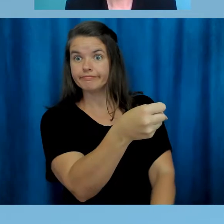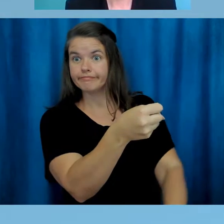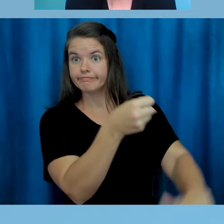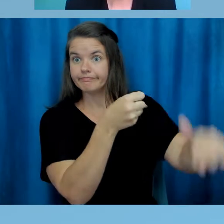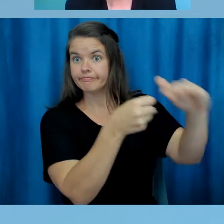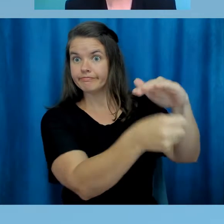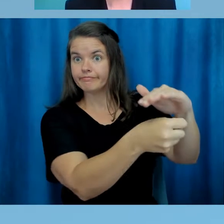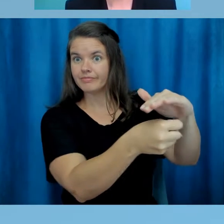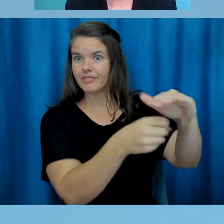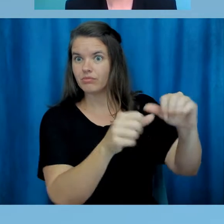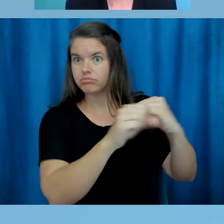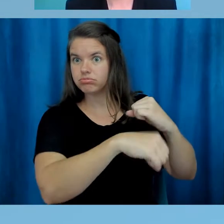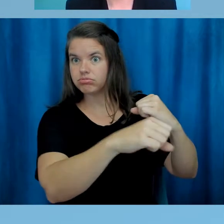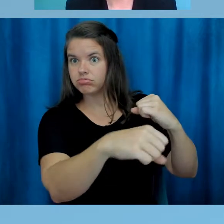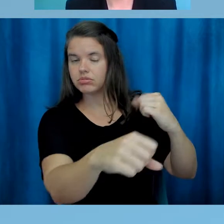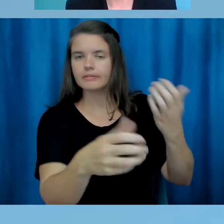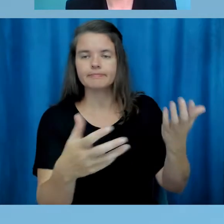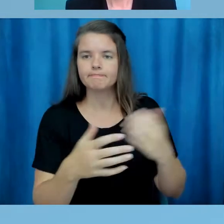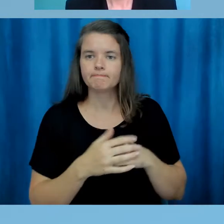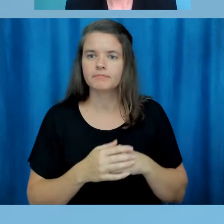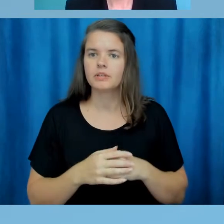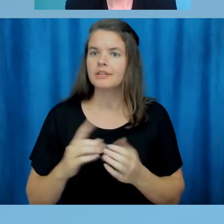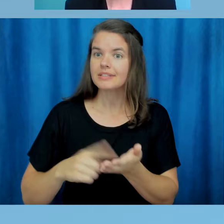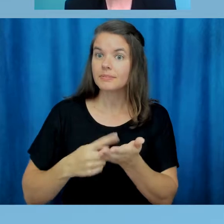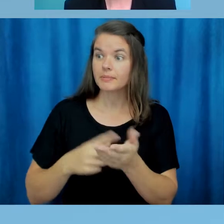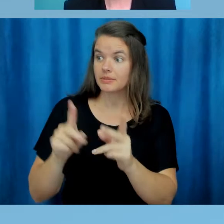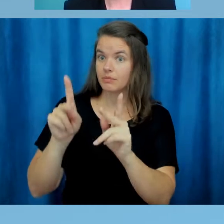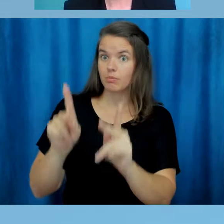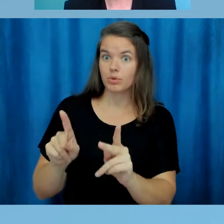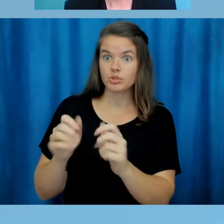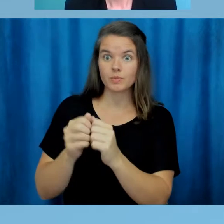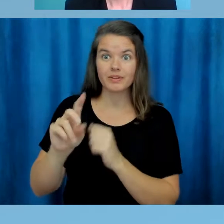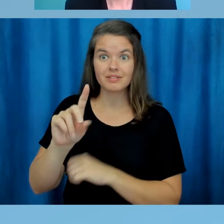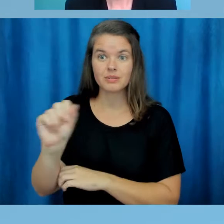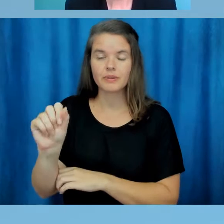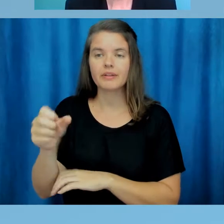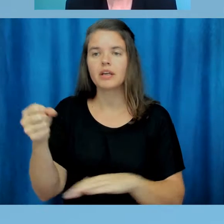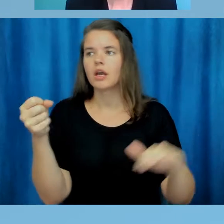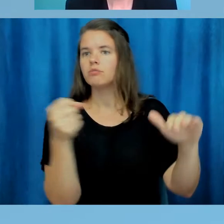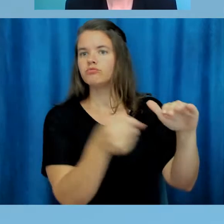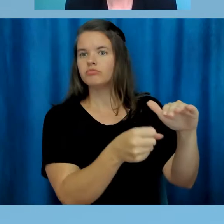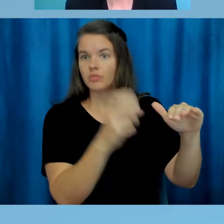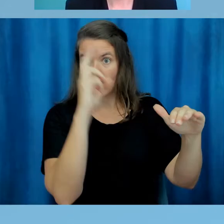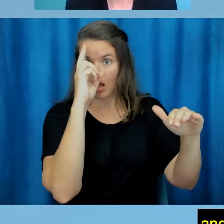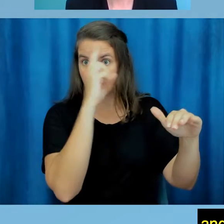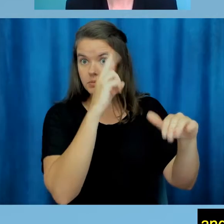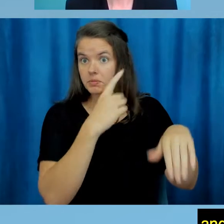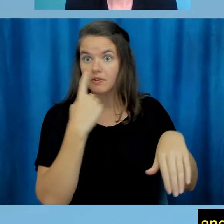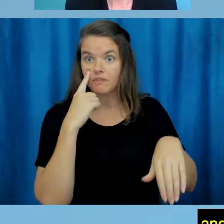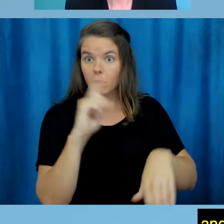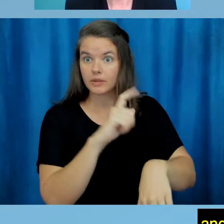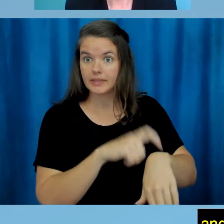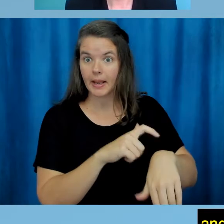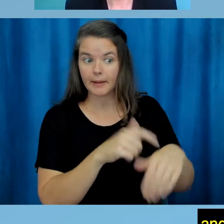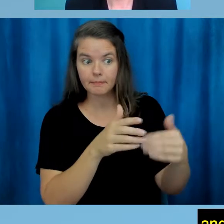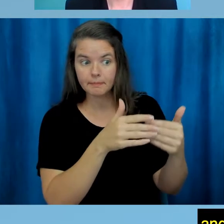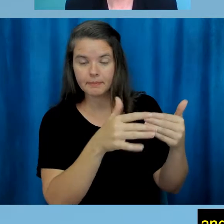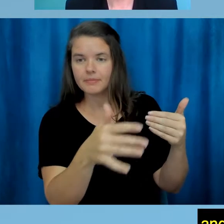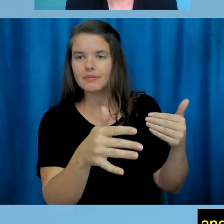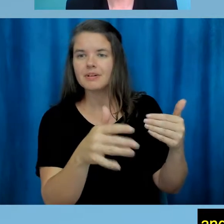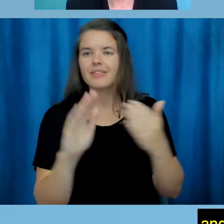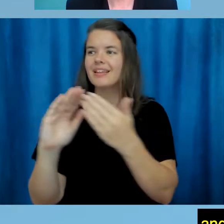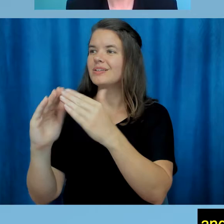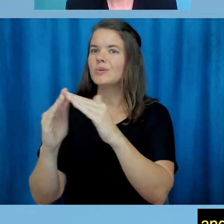disabilities. Sometimes a person with a disability will be hospitalized for a period of time, and then there's no